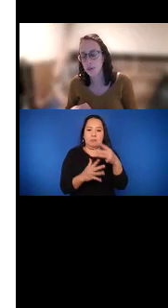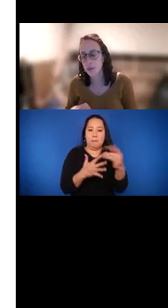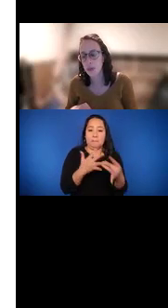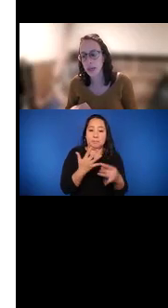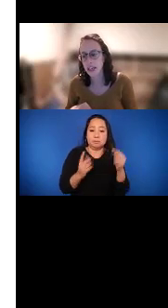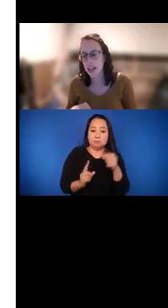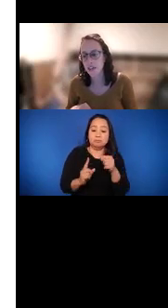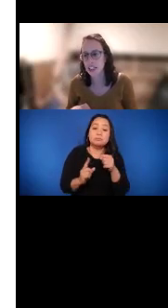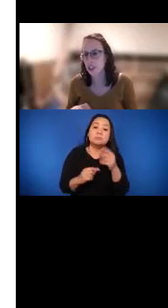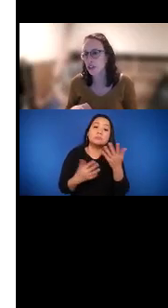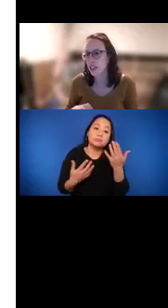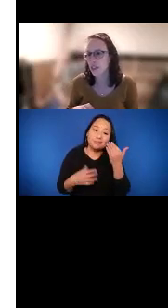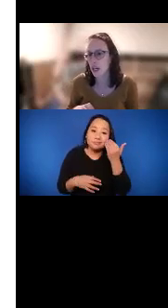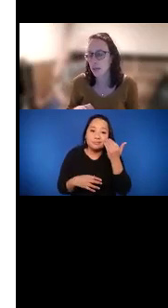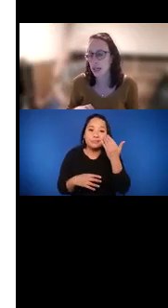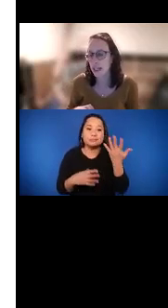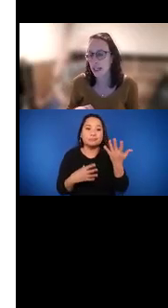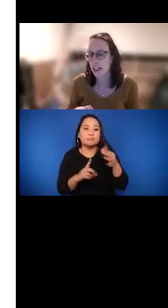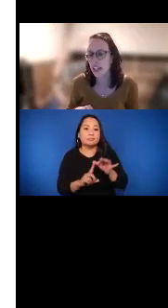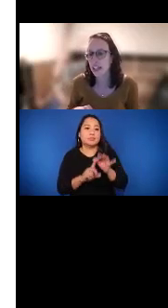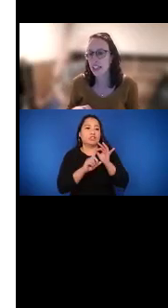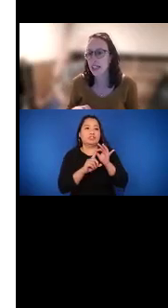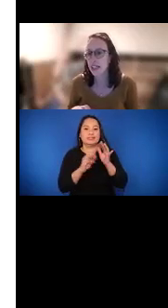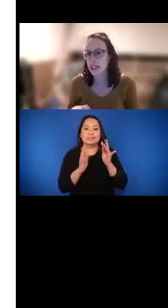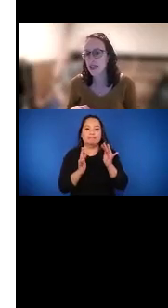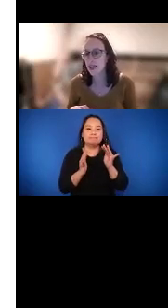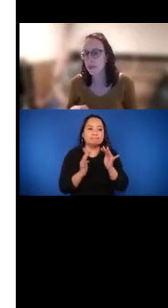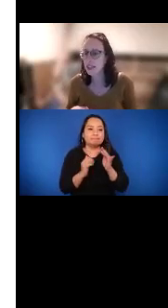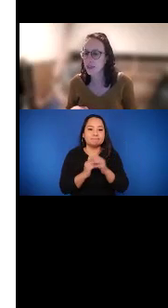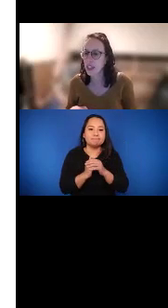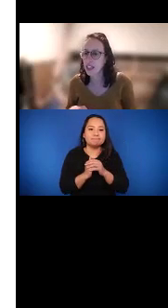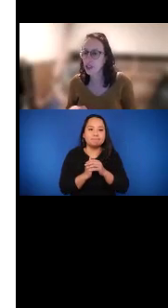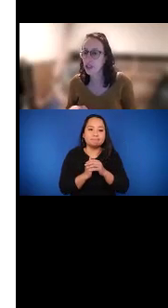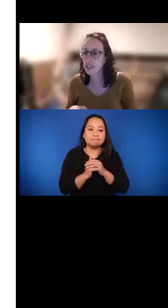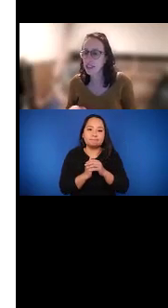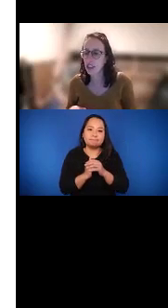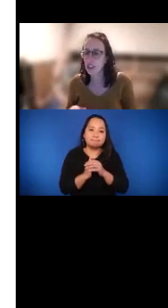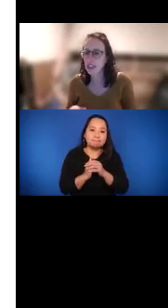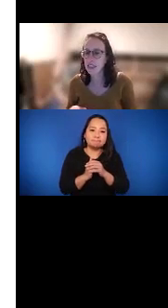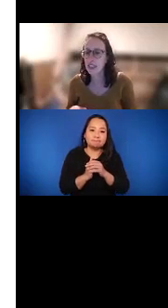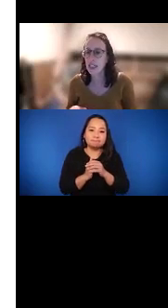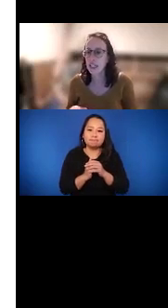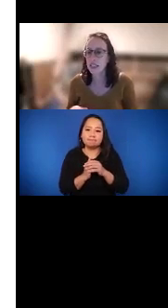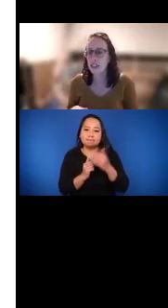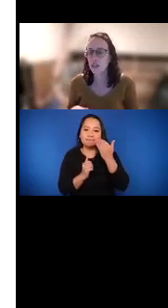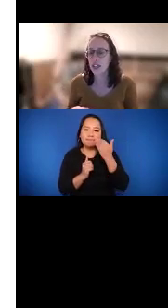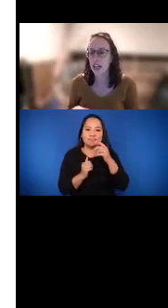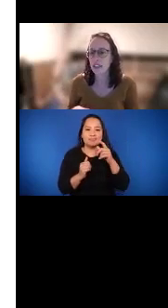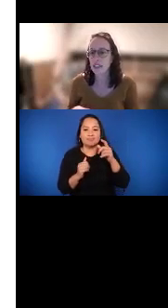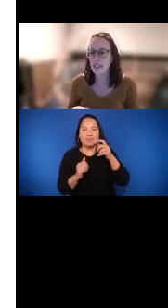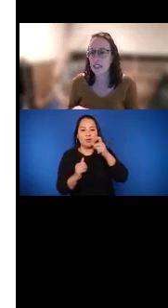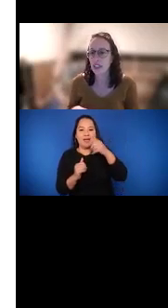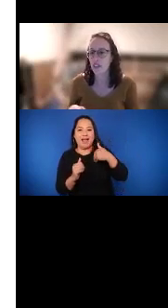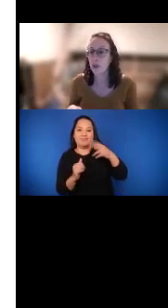who maybe have a history of not making the best financial decisions, it's a